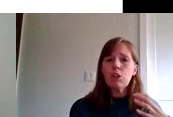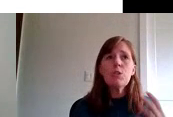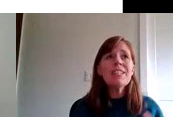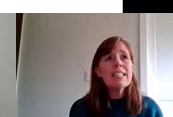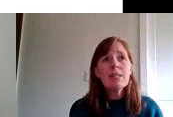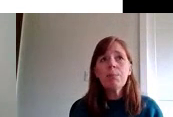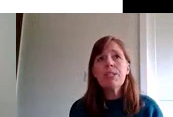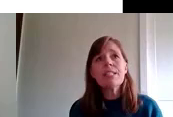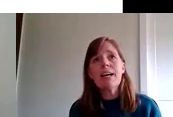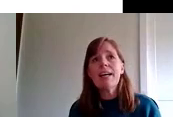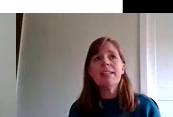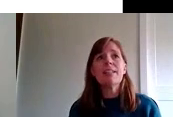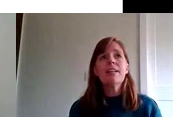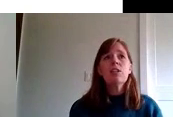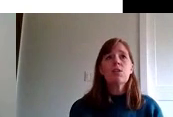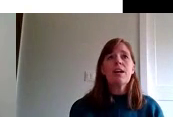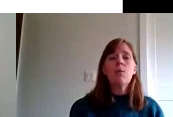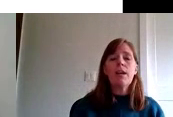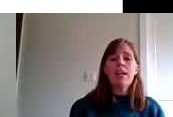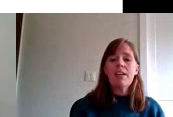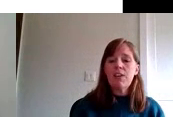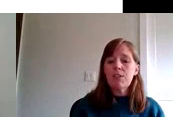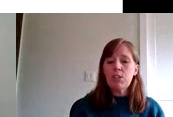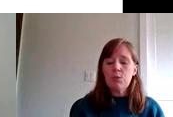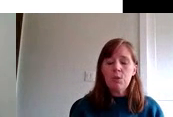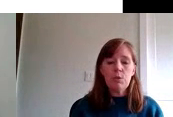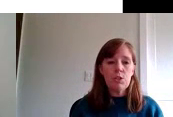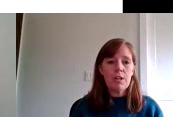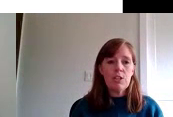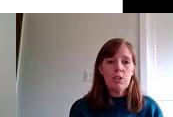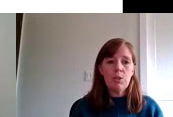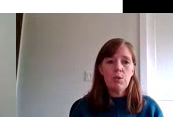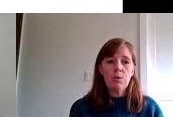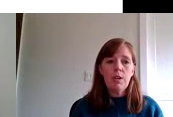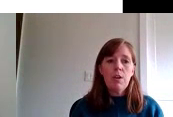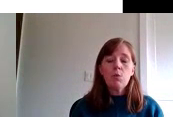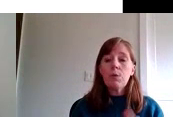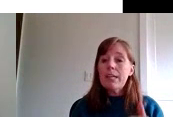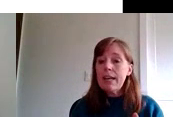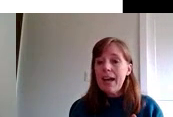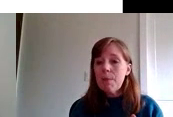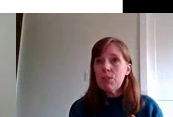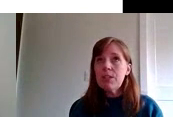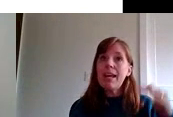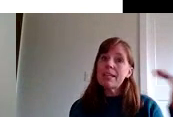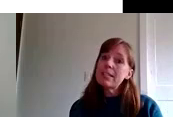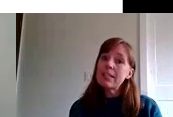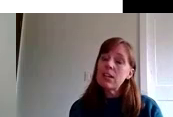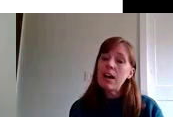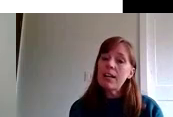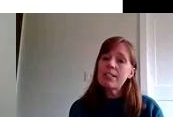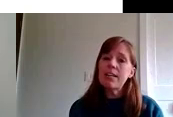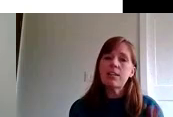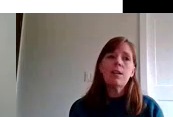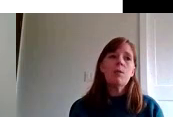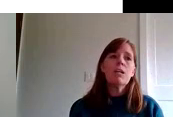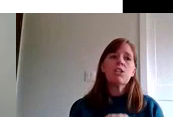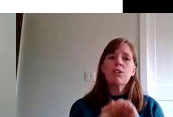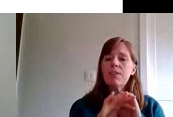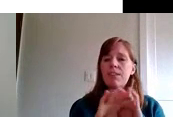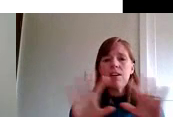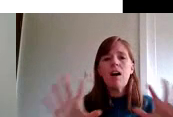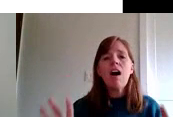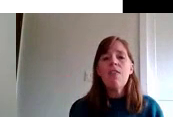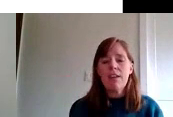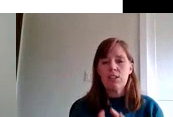be. Using simple designs, so that way if you have a student who's trying to read captions and see the content,